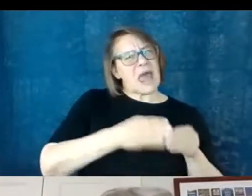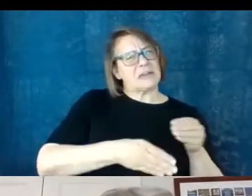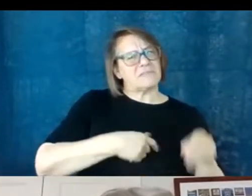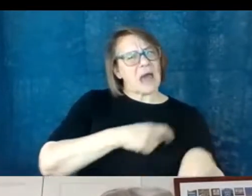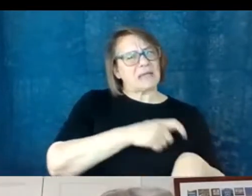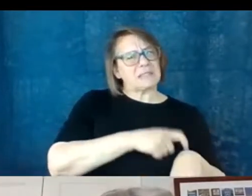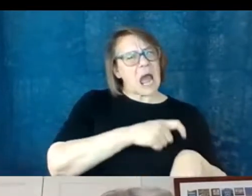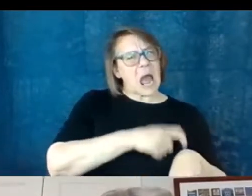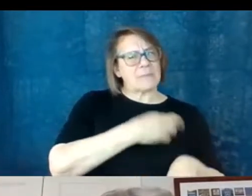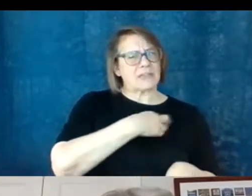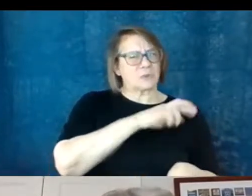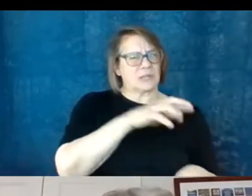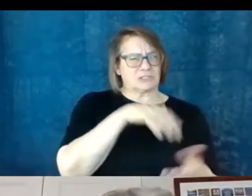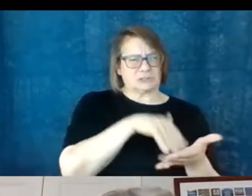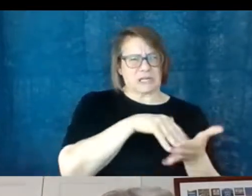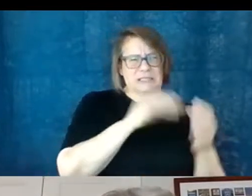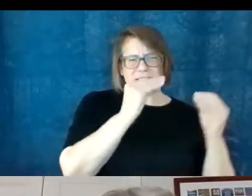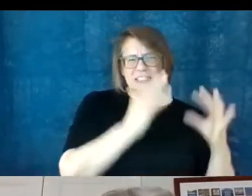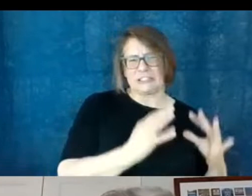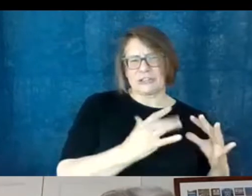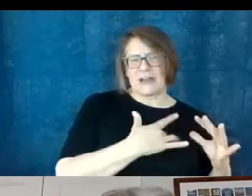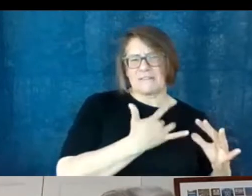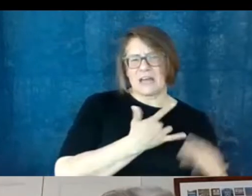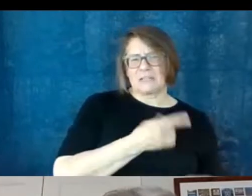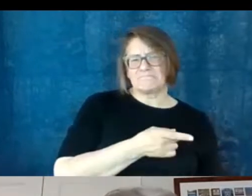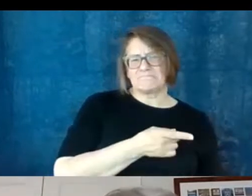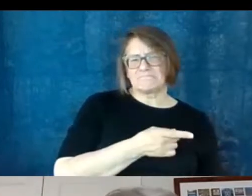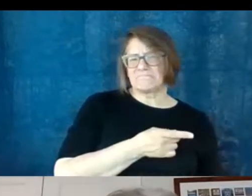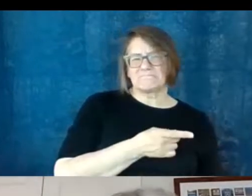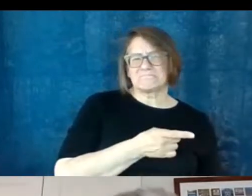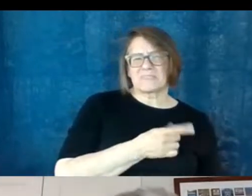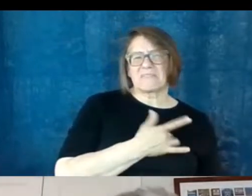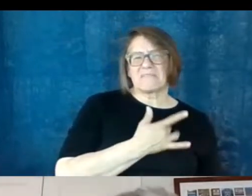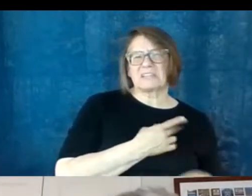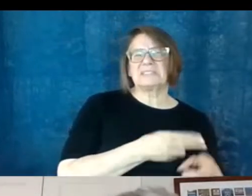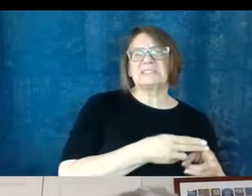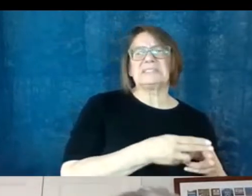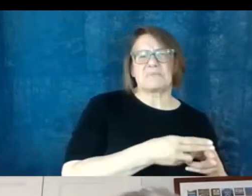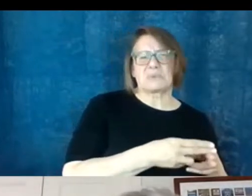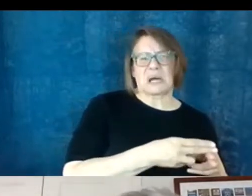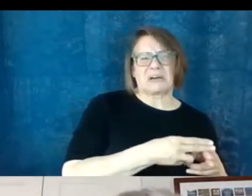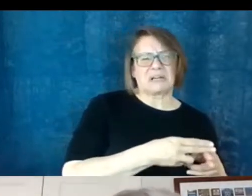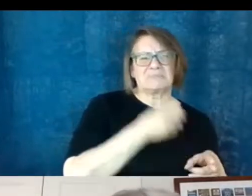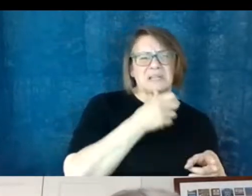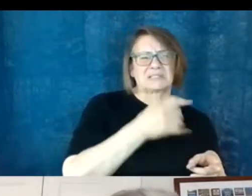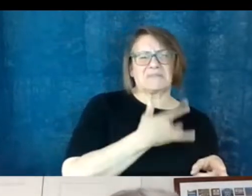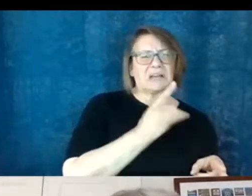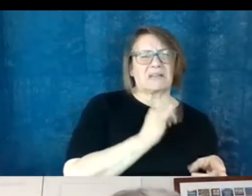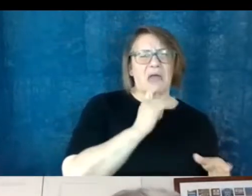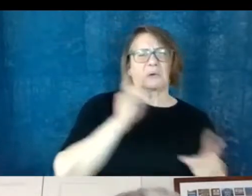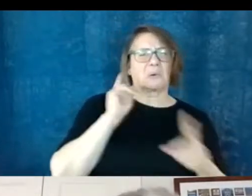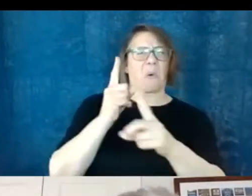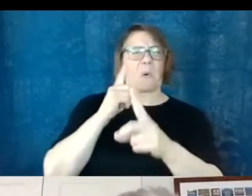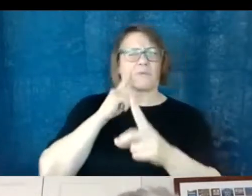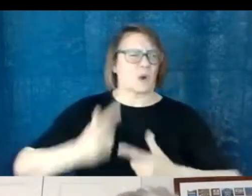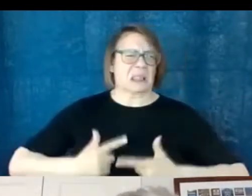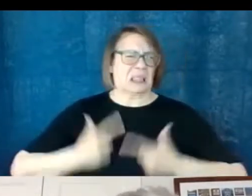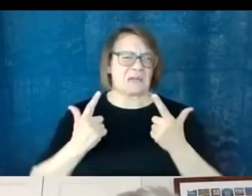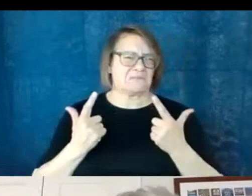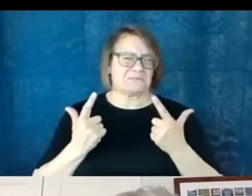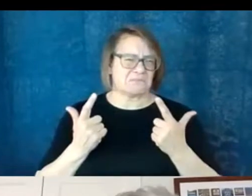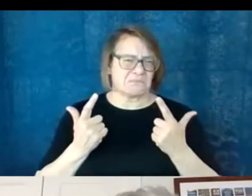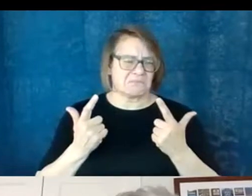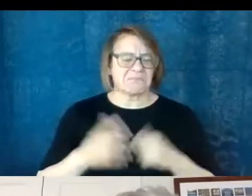studies teacher that it was a temporary calling in my life and not what I was meant to do